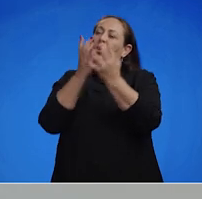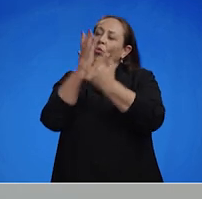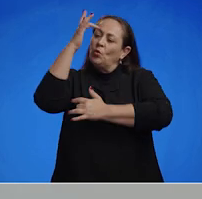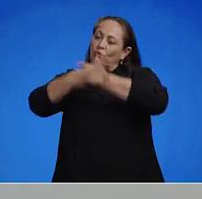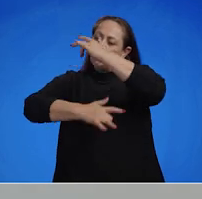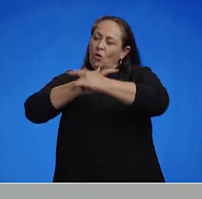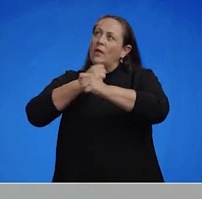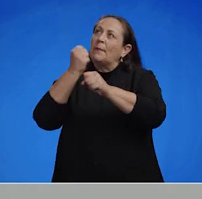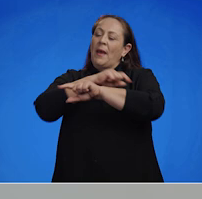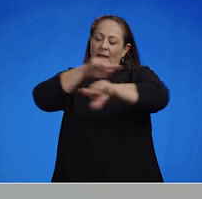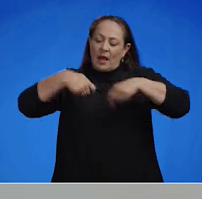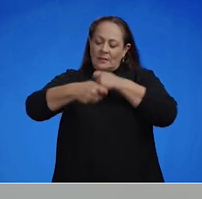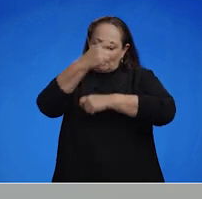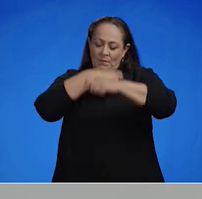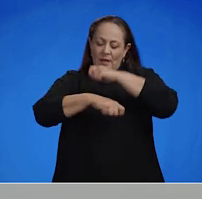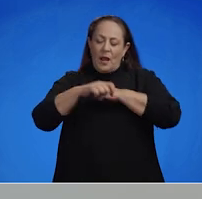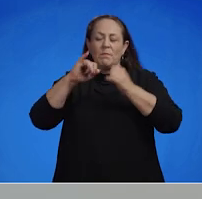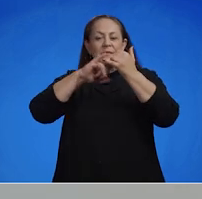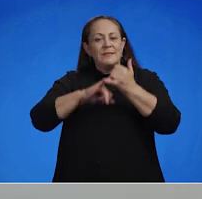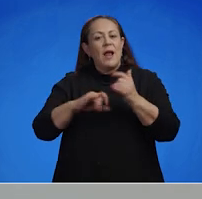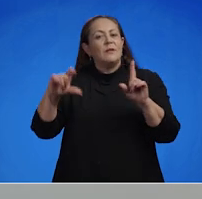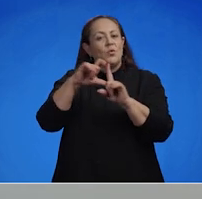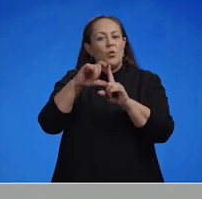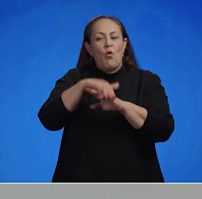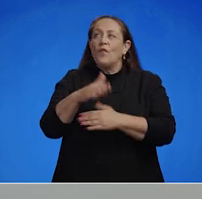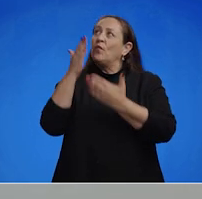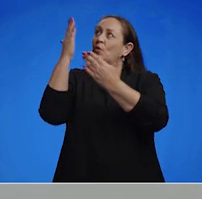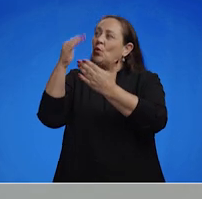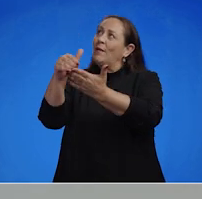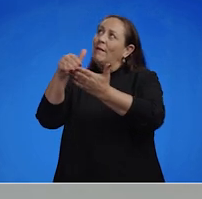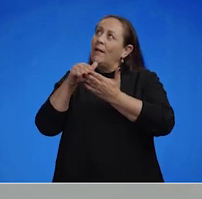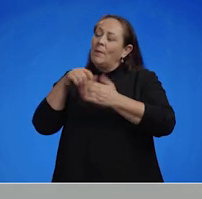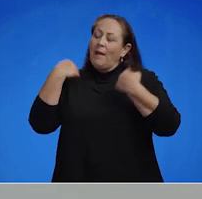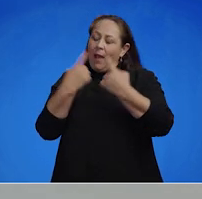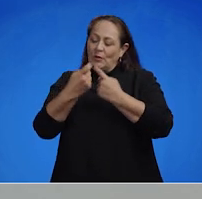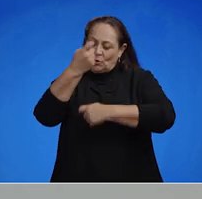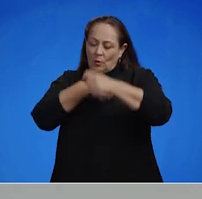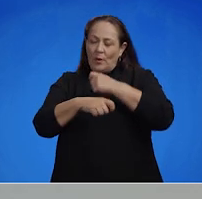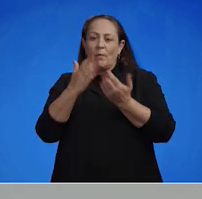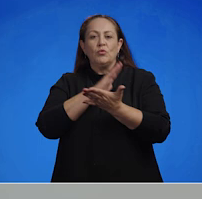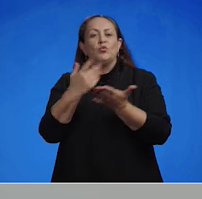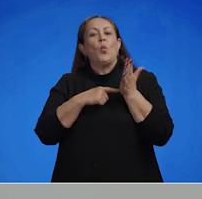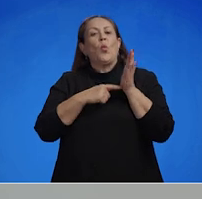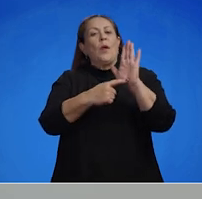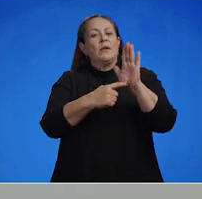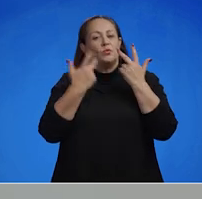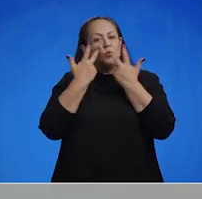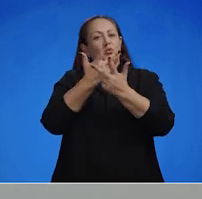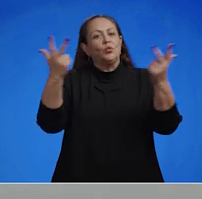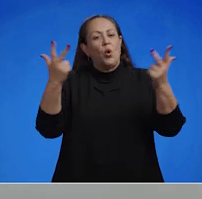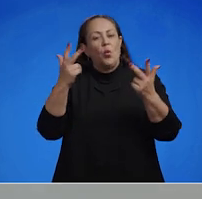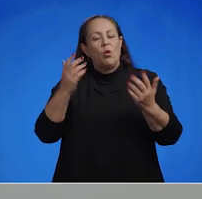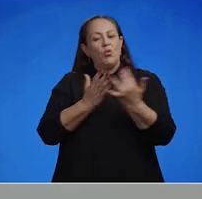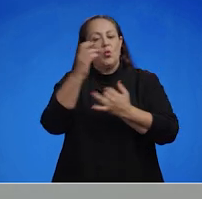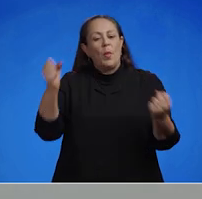in Christ you have made us your sons and daughters. Hear our prayers and help us to become more effective witnesses by